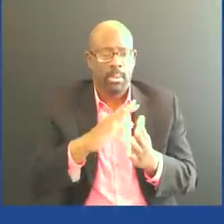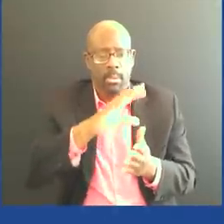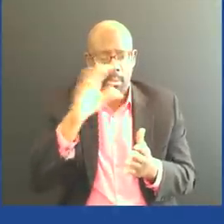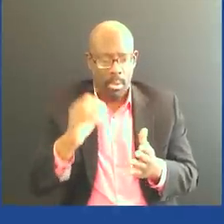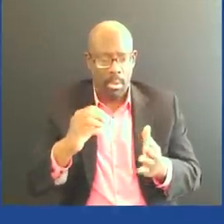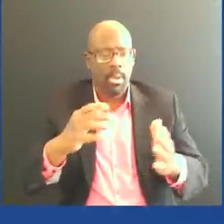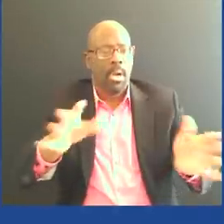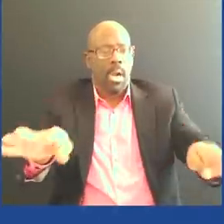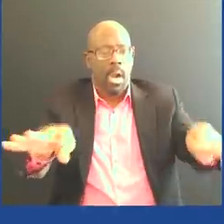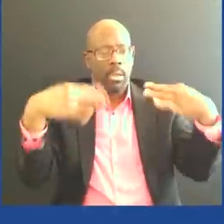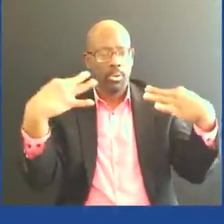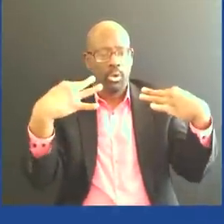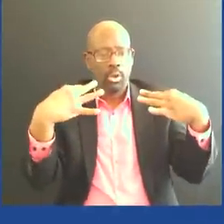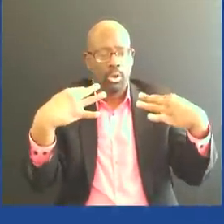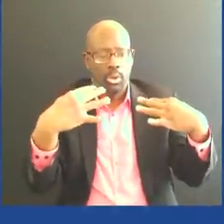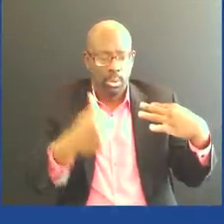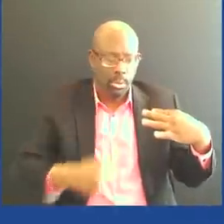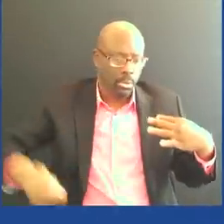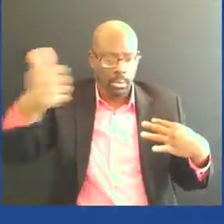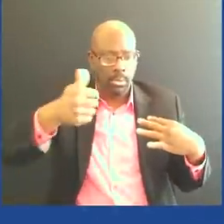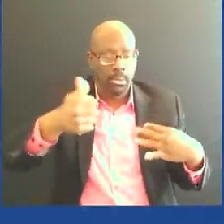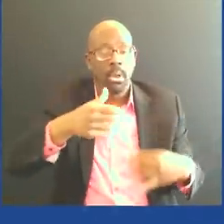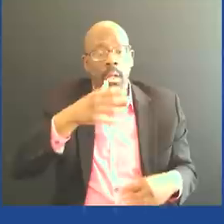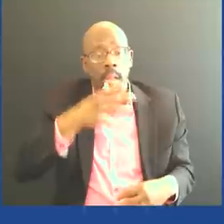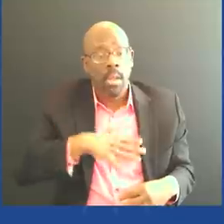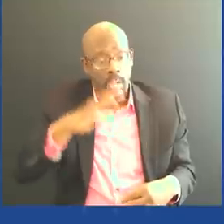Ladies and gentlemen, the Honorable Joseph R. Biden, Jr.